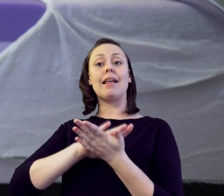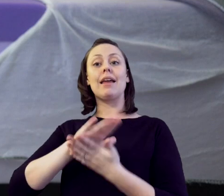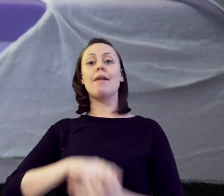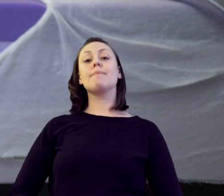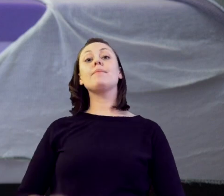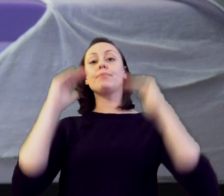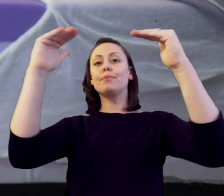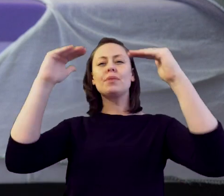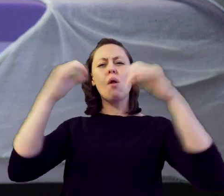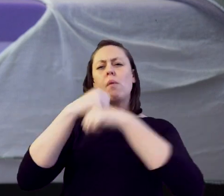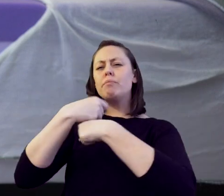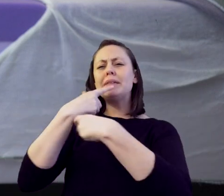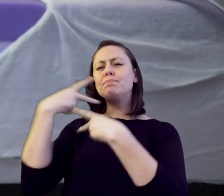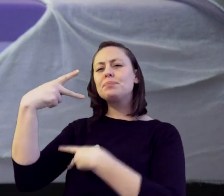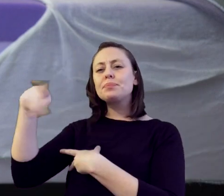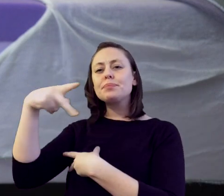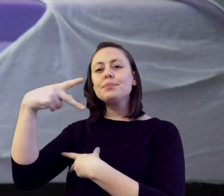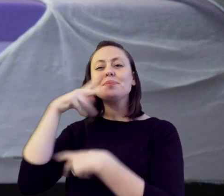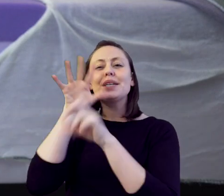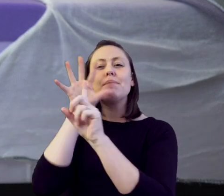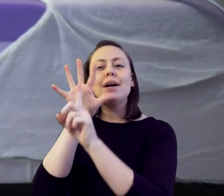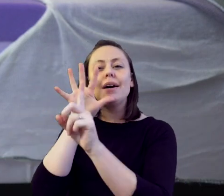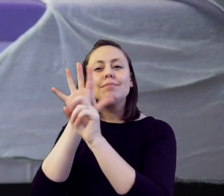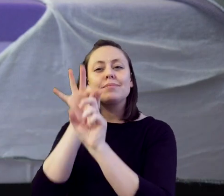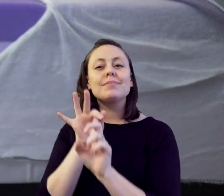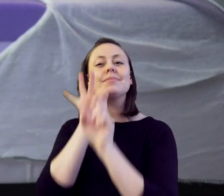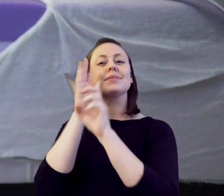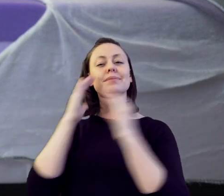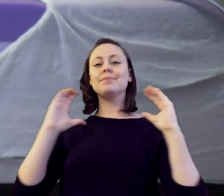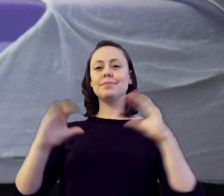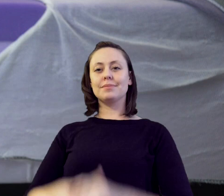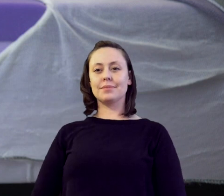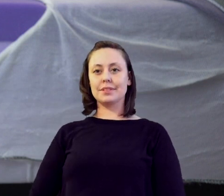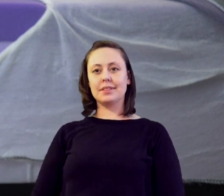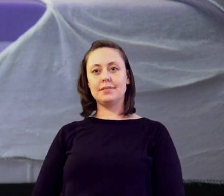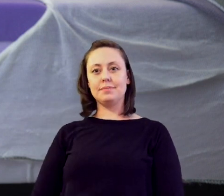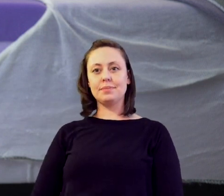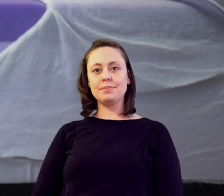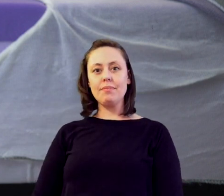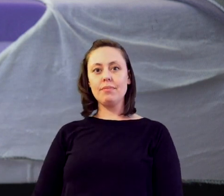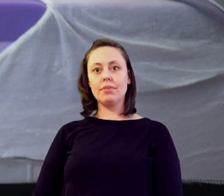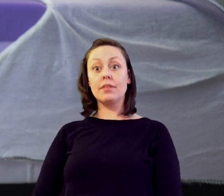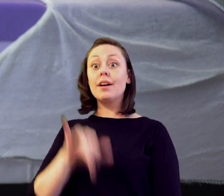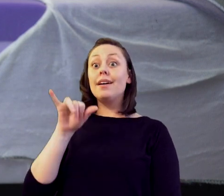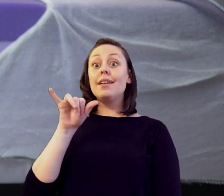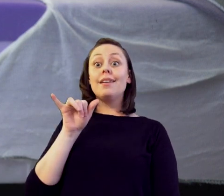Okay, so moving on to what makes Purple such a popular and unique mattress, and that is